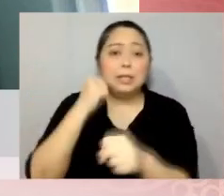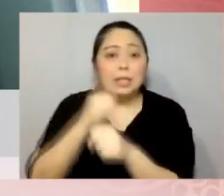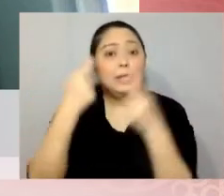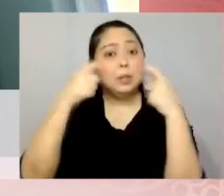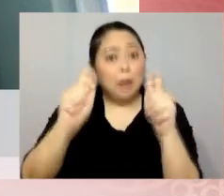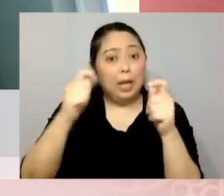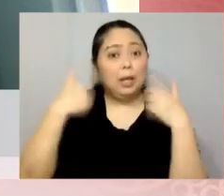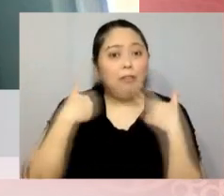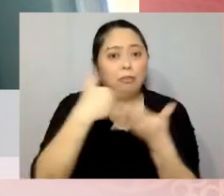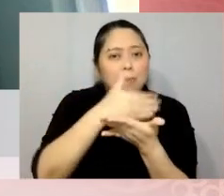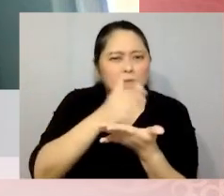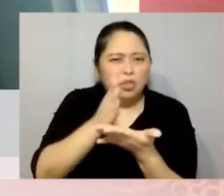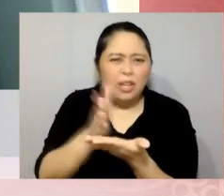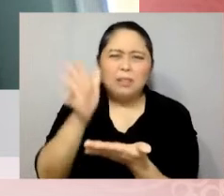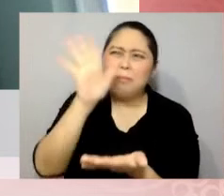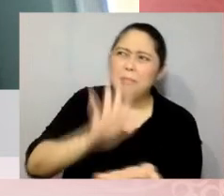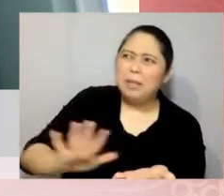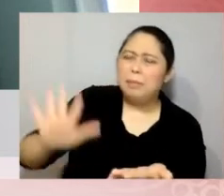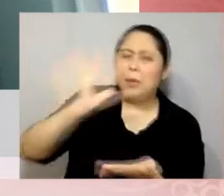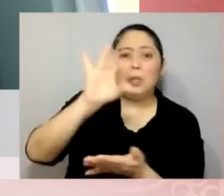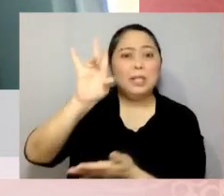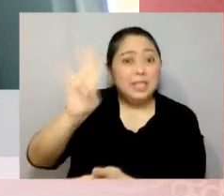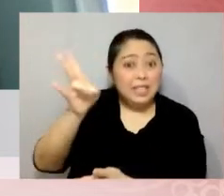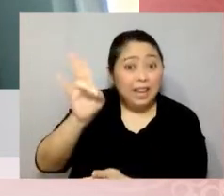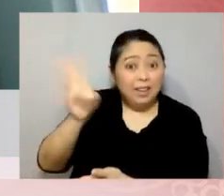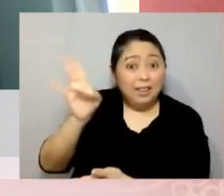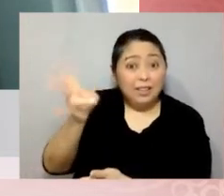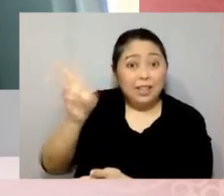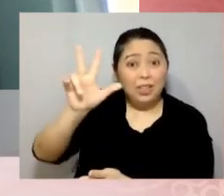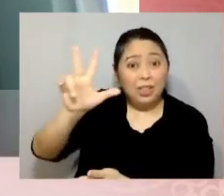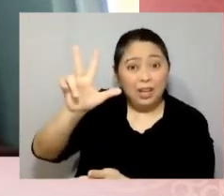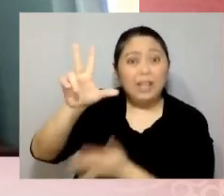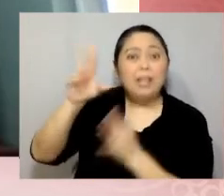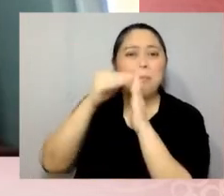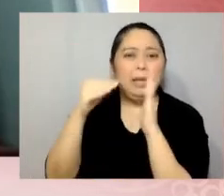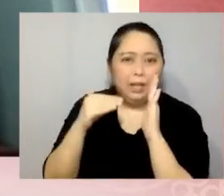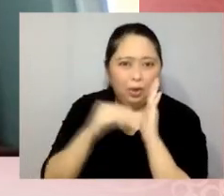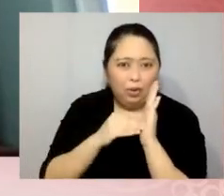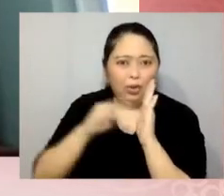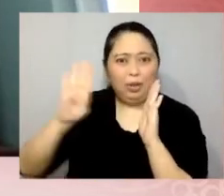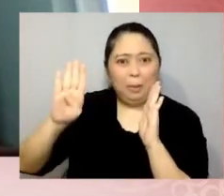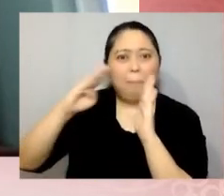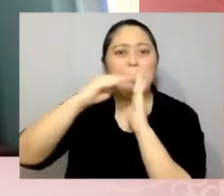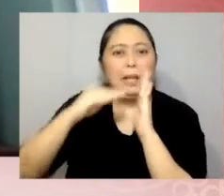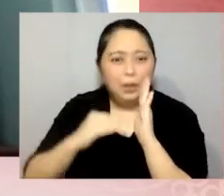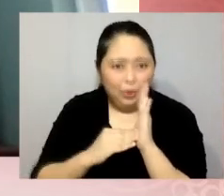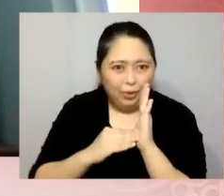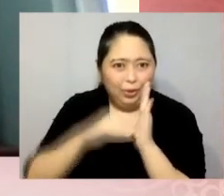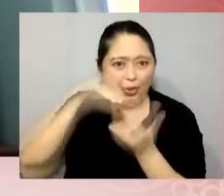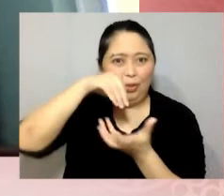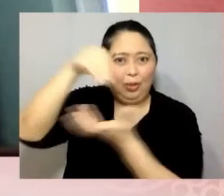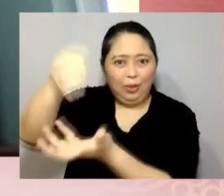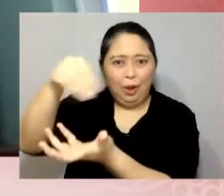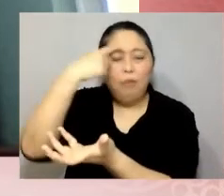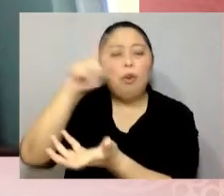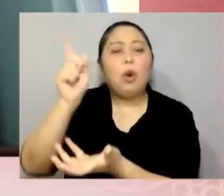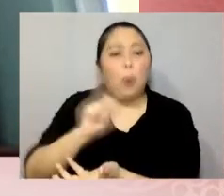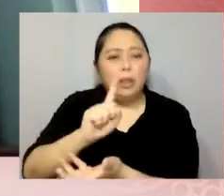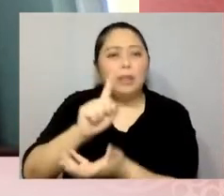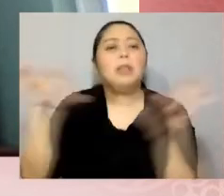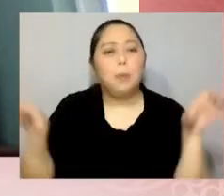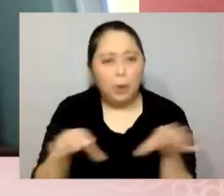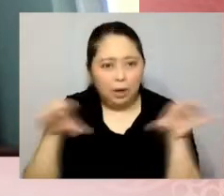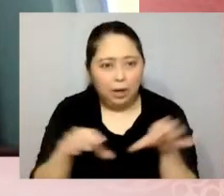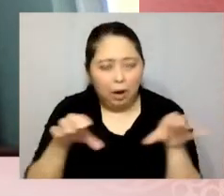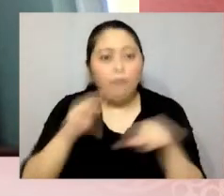to budget the block grants of about 73 billion something for the operations and of the